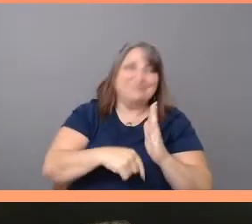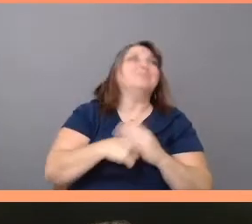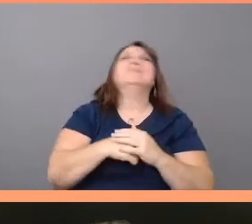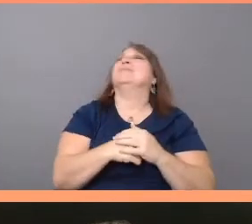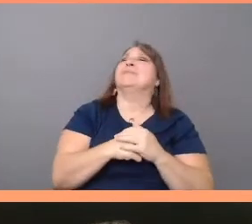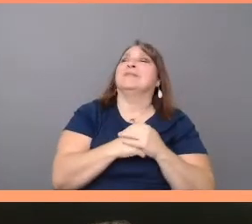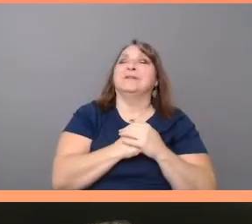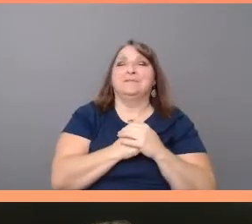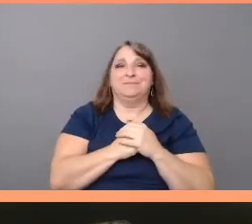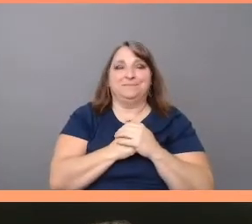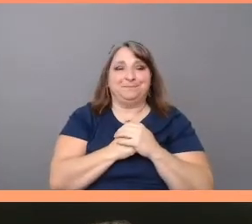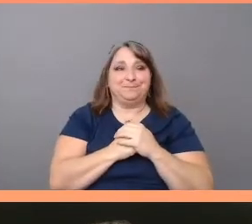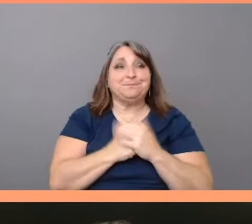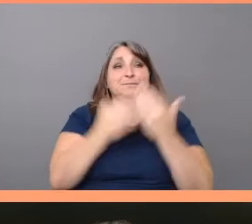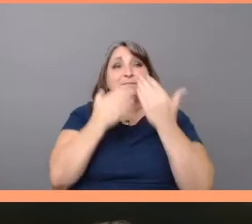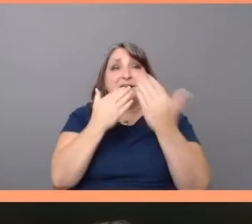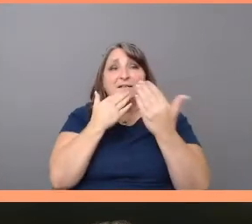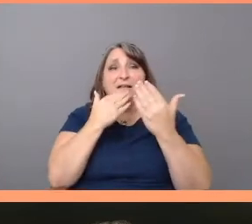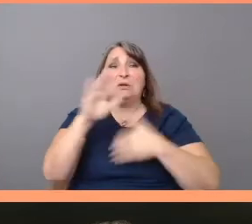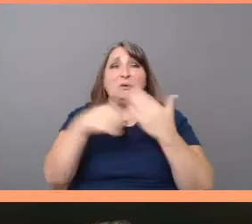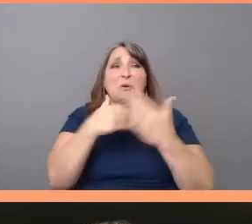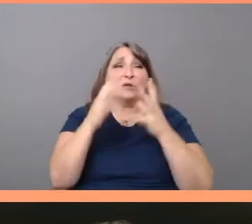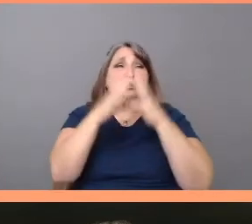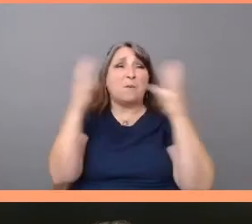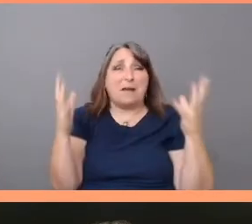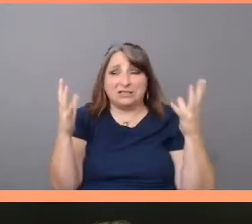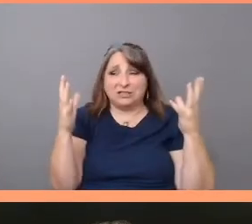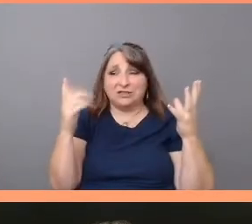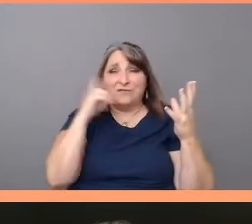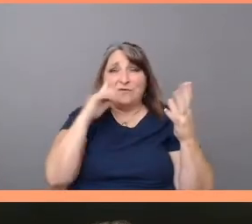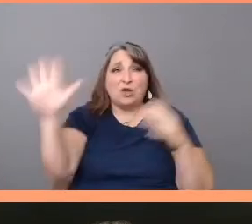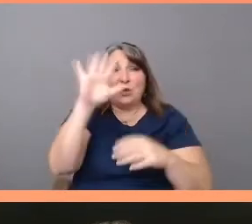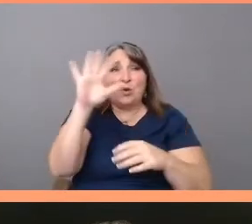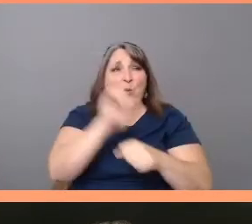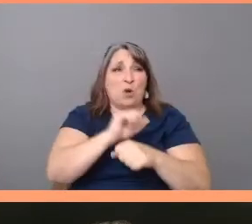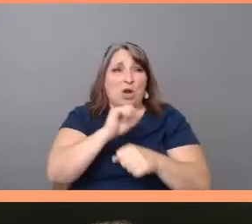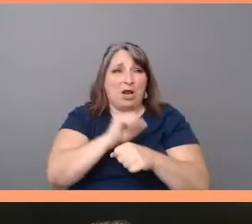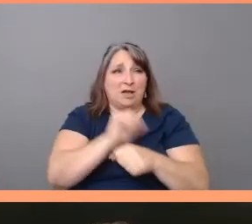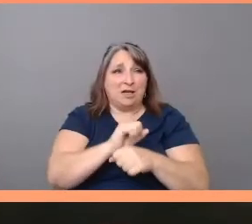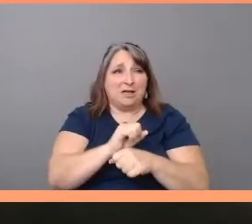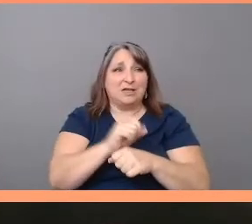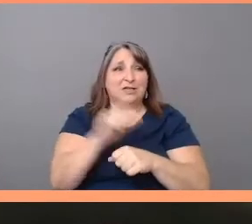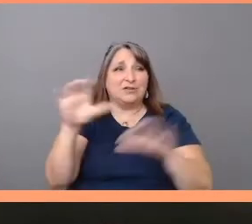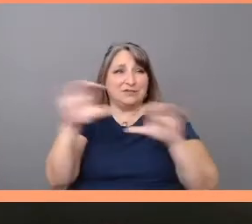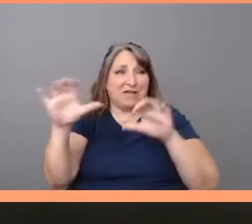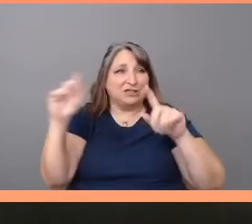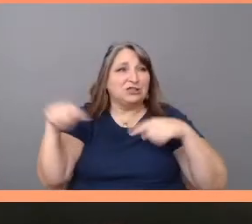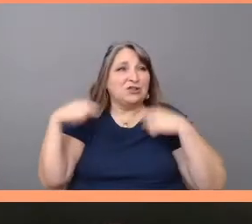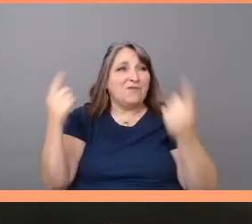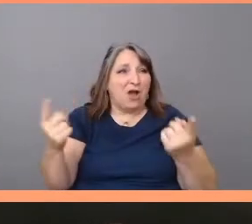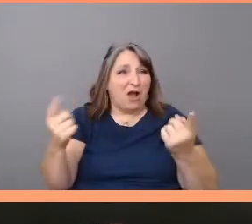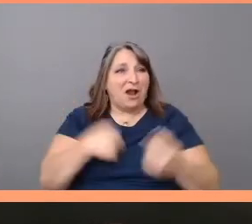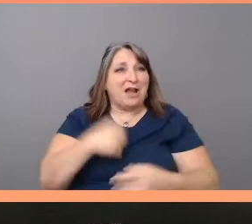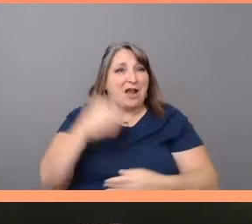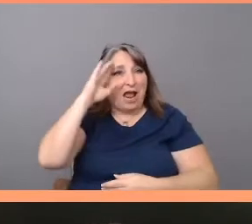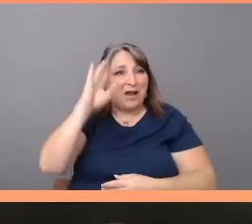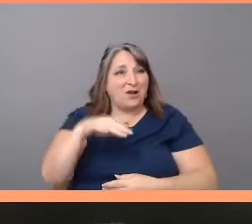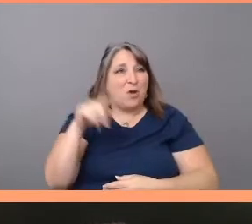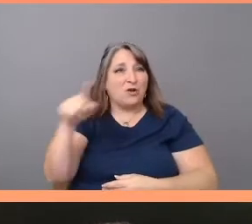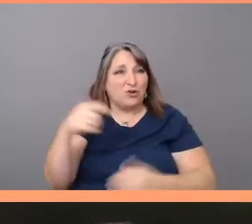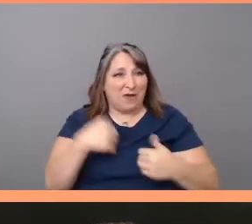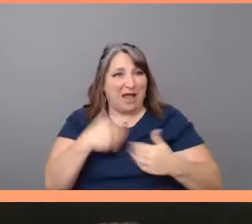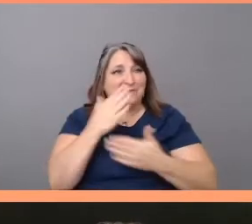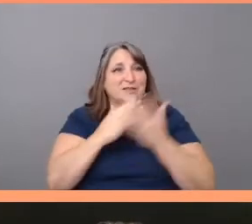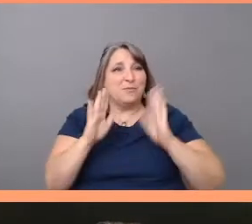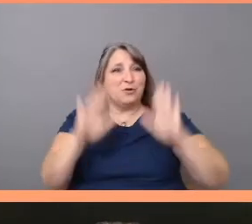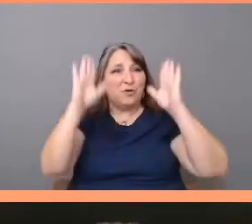here. Thank you all so much for your work that you've done so far, and that I know that you have some great plans